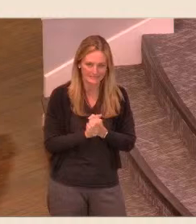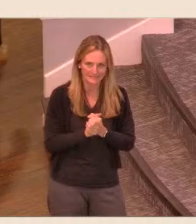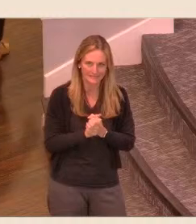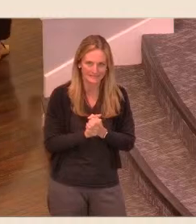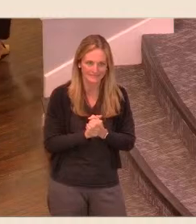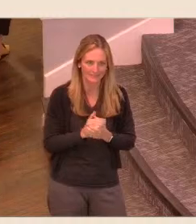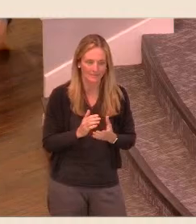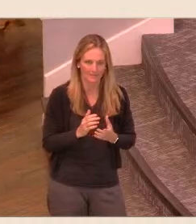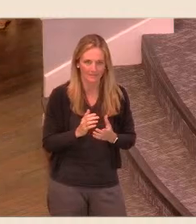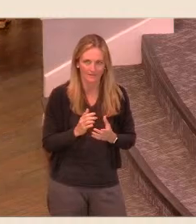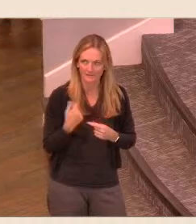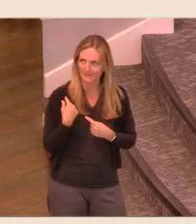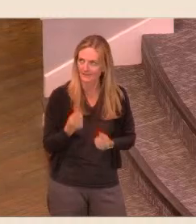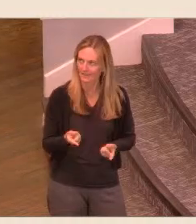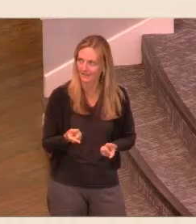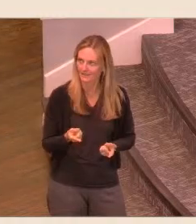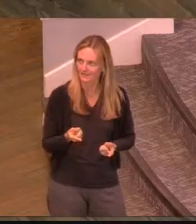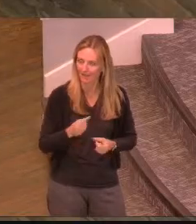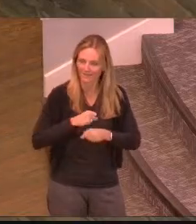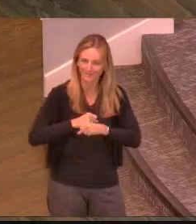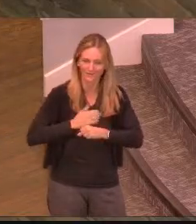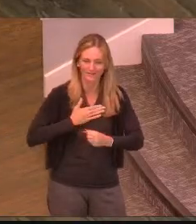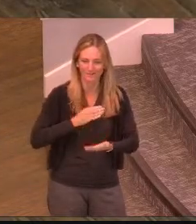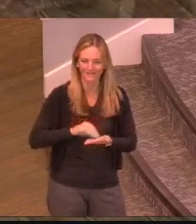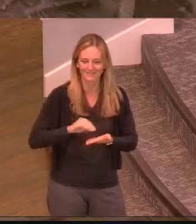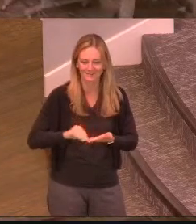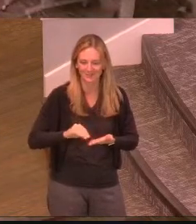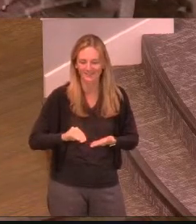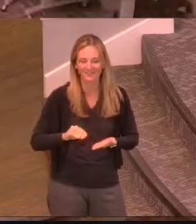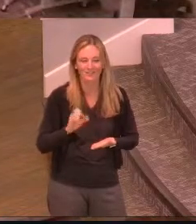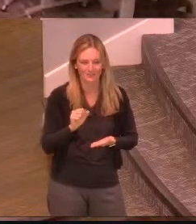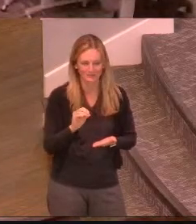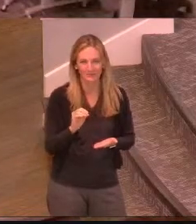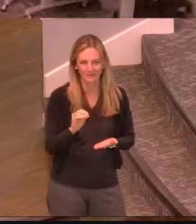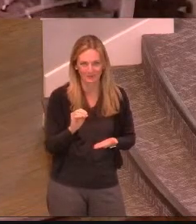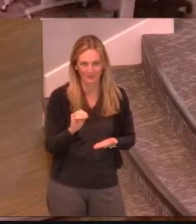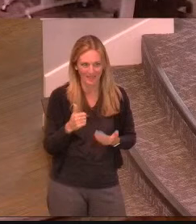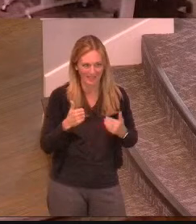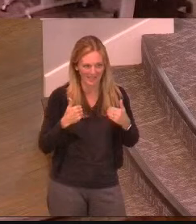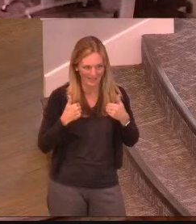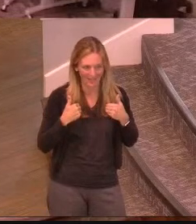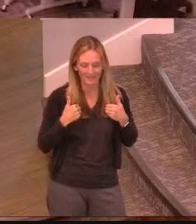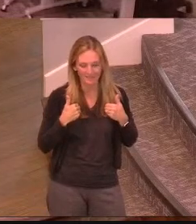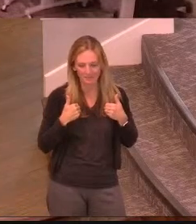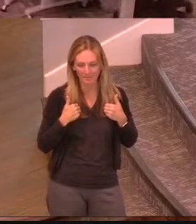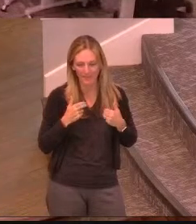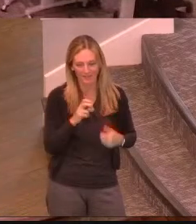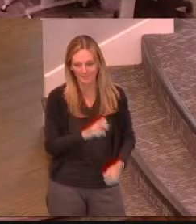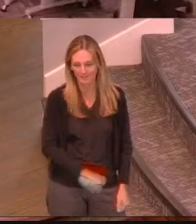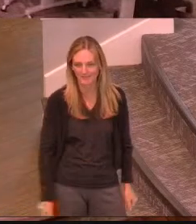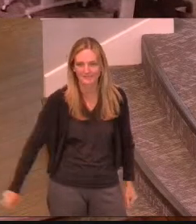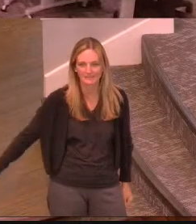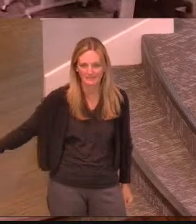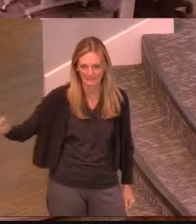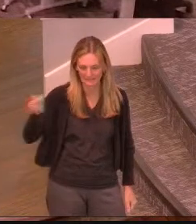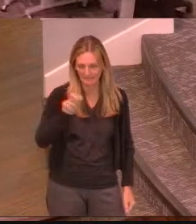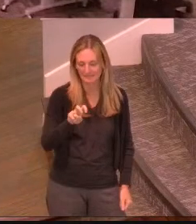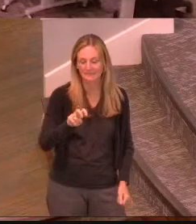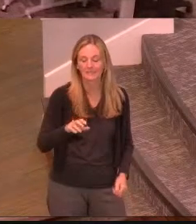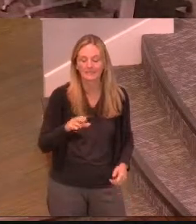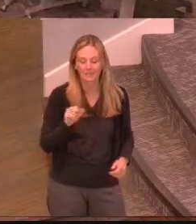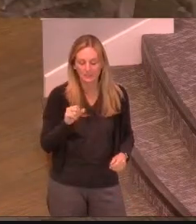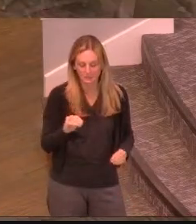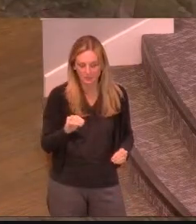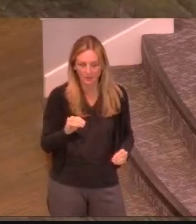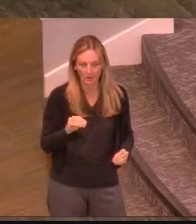defended my dissertation. So it certainly has been a long journey over the course of this year, but I'm happy to come